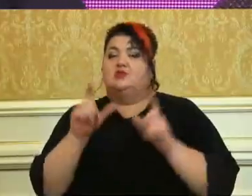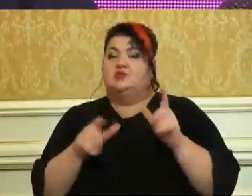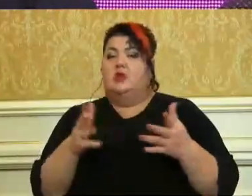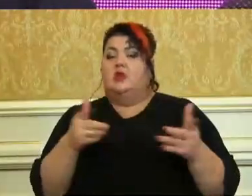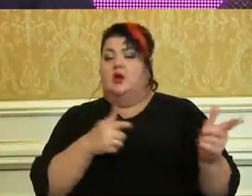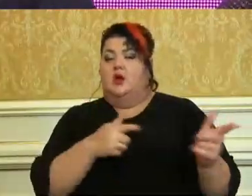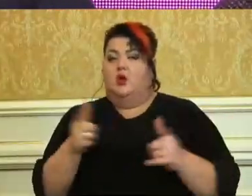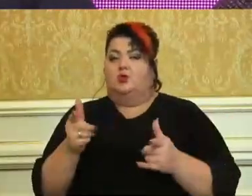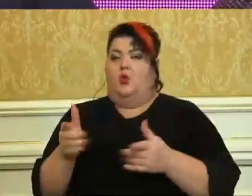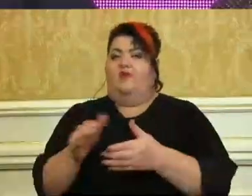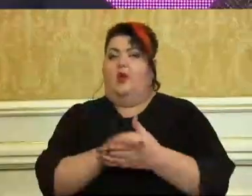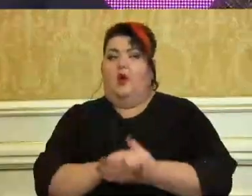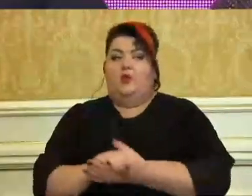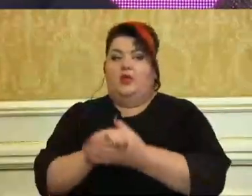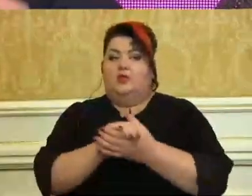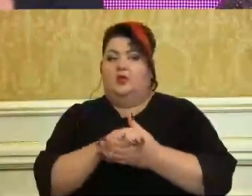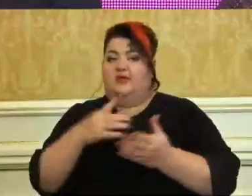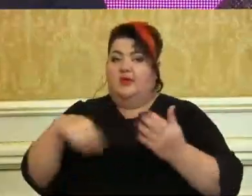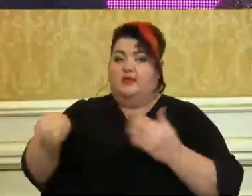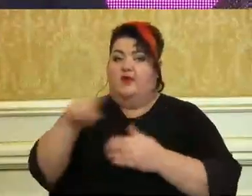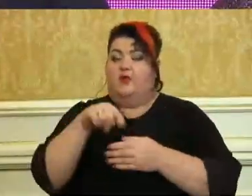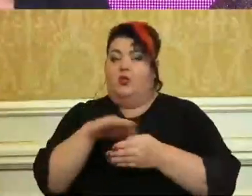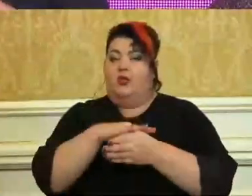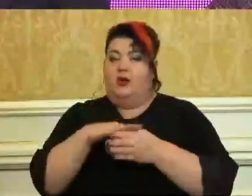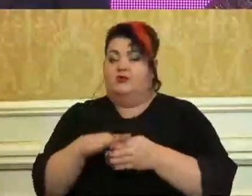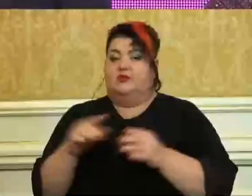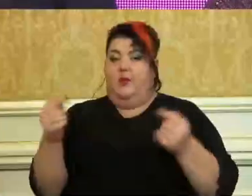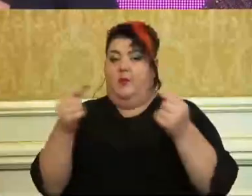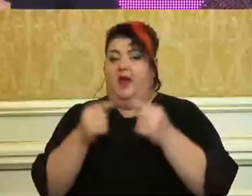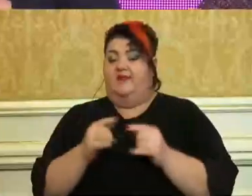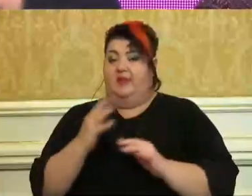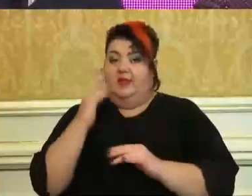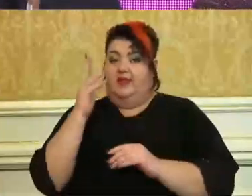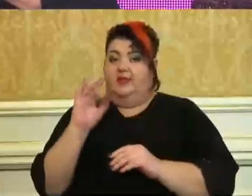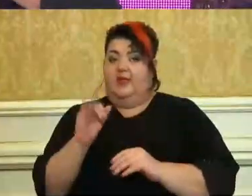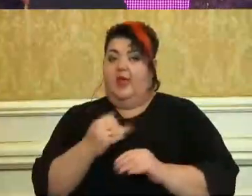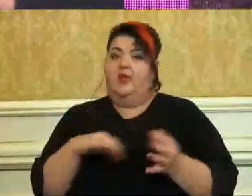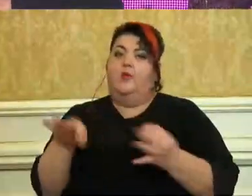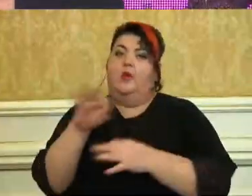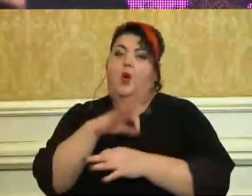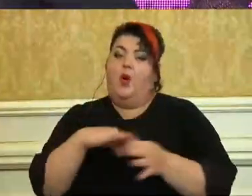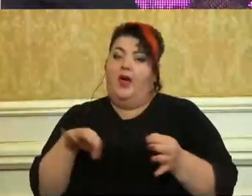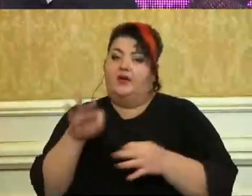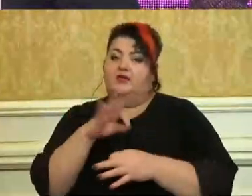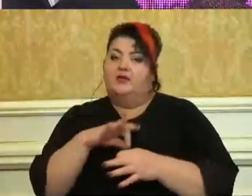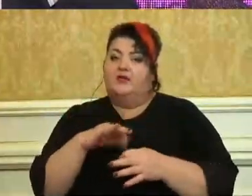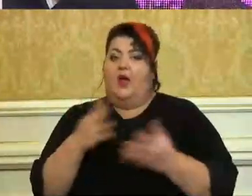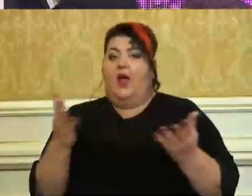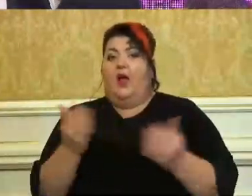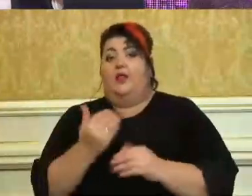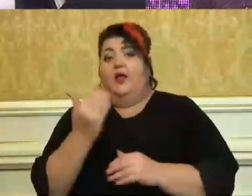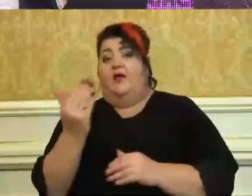cities, those who are ready to unite around the specific projects